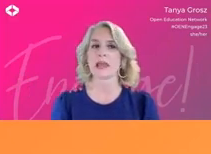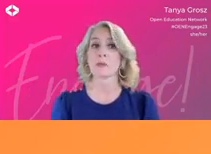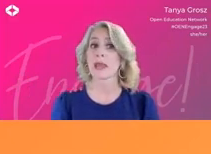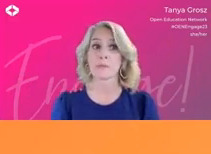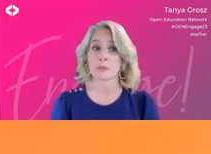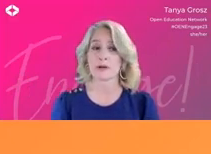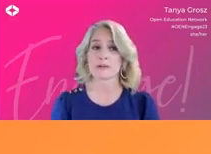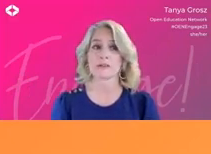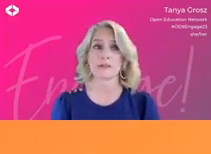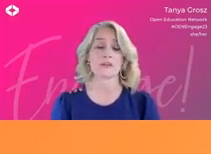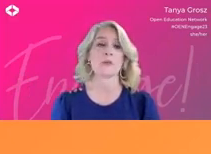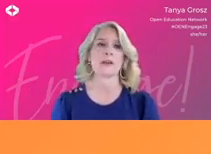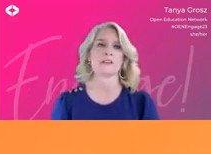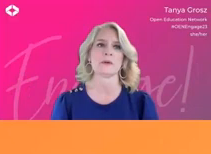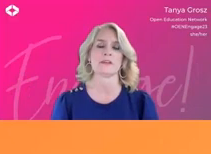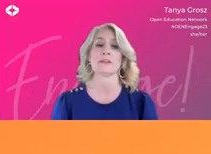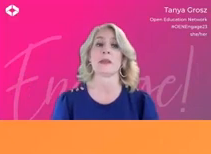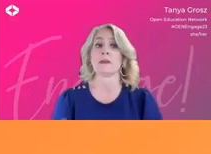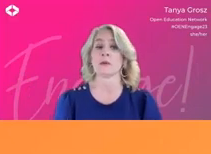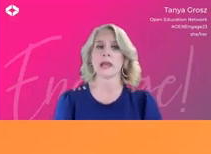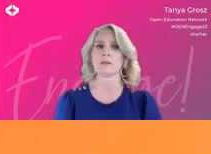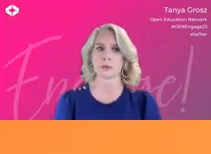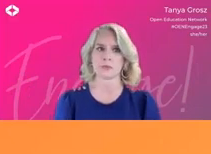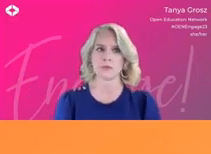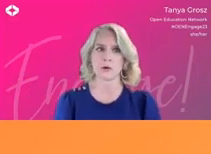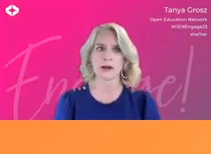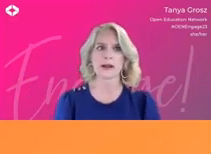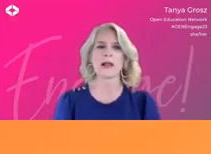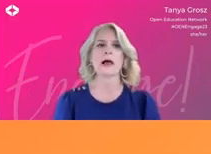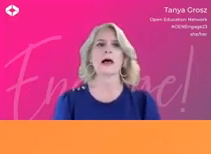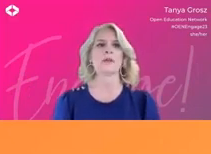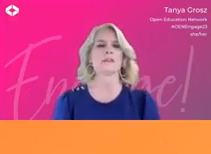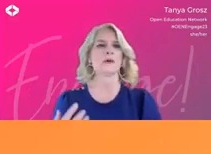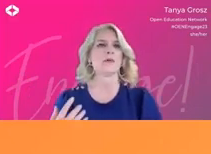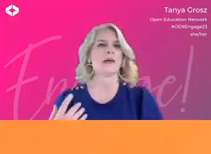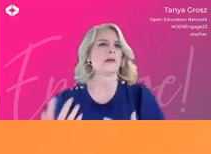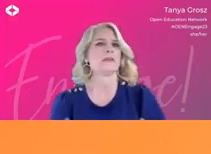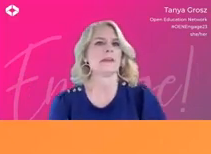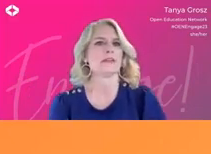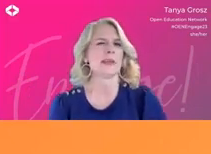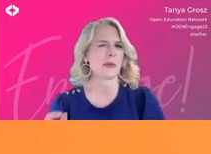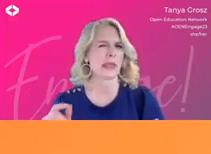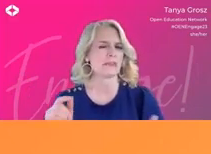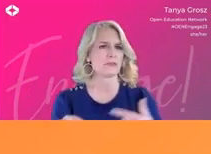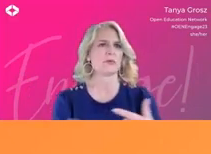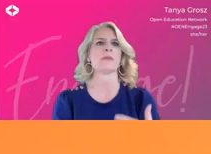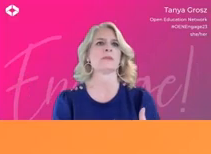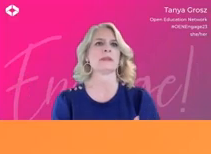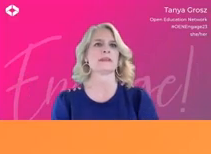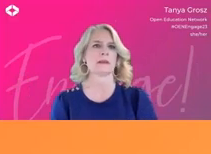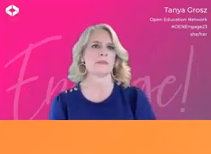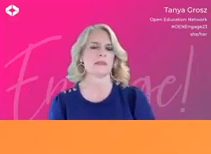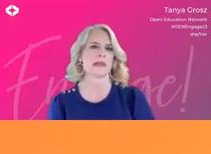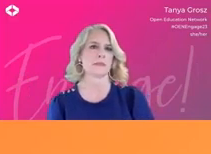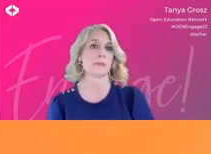that we had way more participants who wanted to participate than we had room for. And so that always tells me, okay, this is